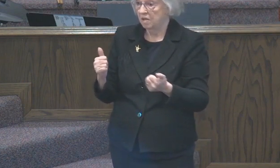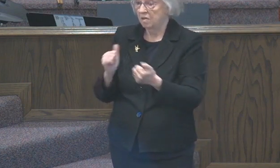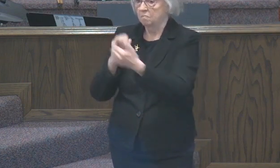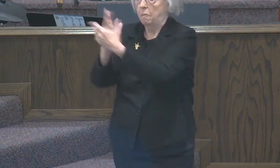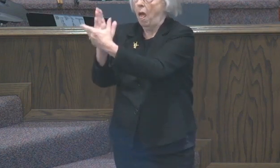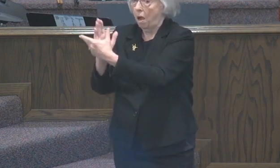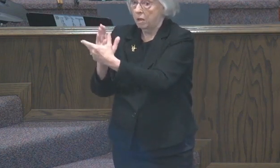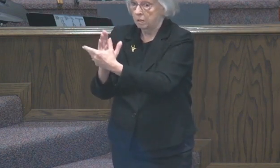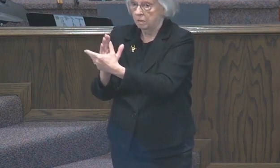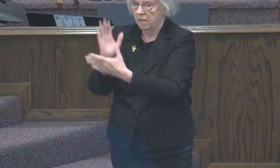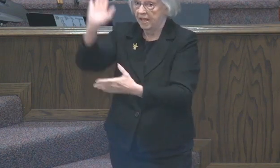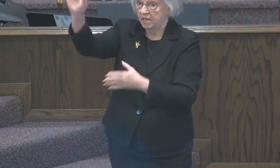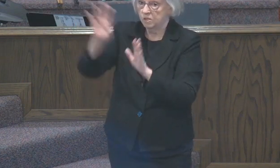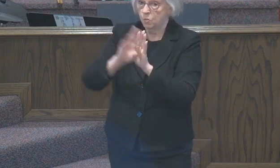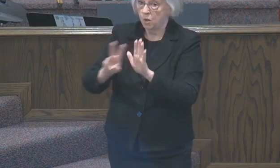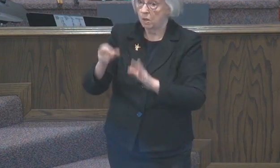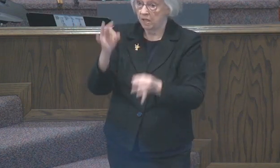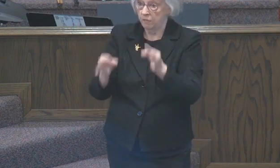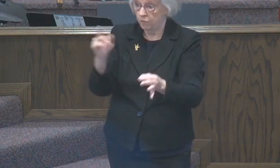in disobedience.